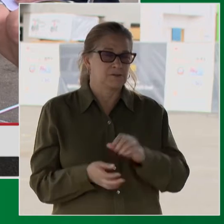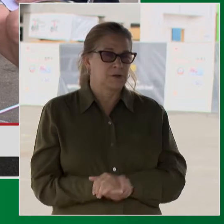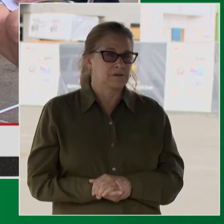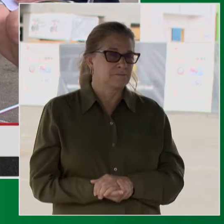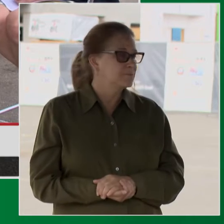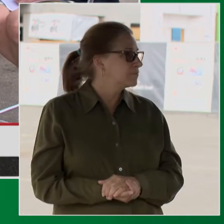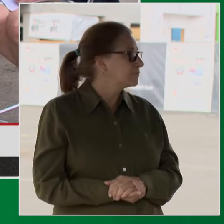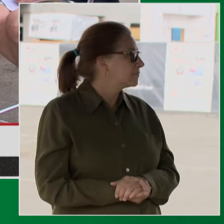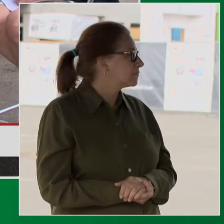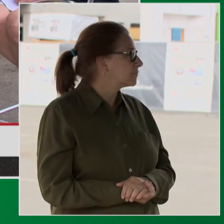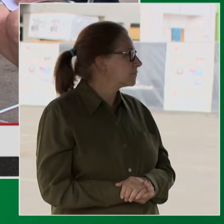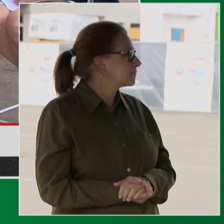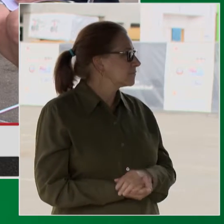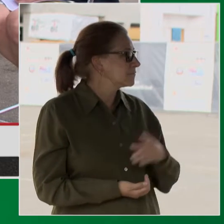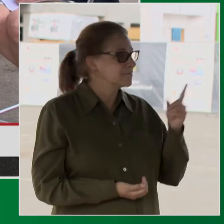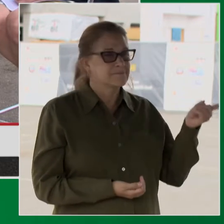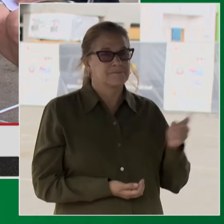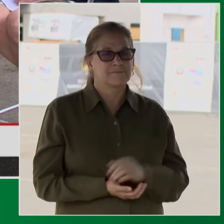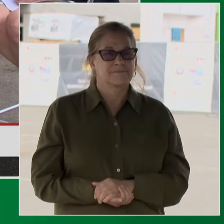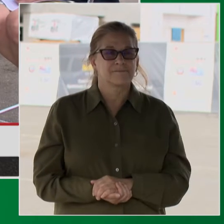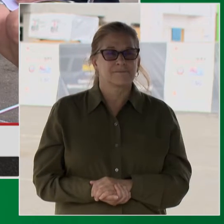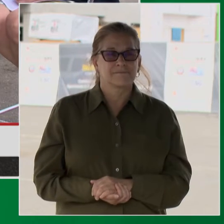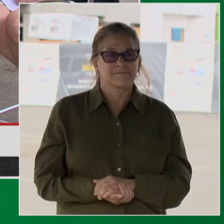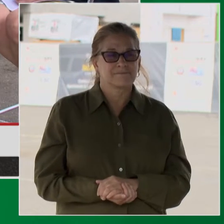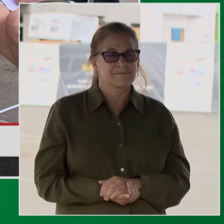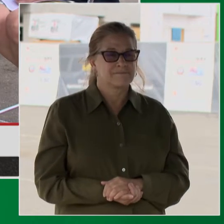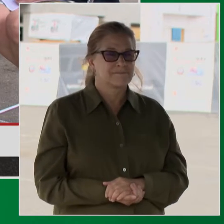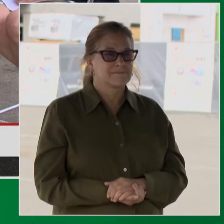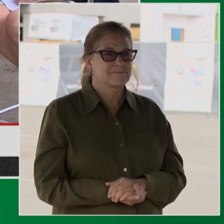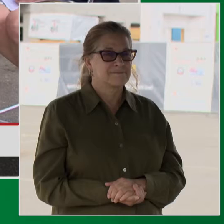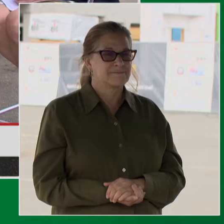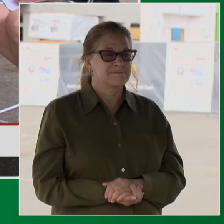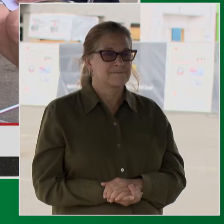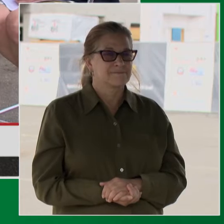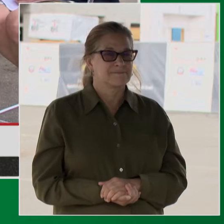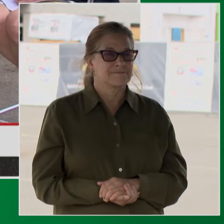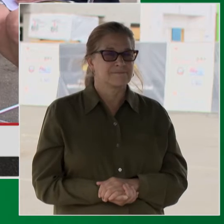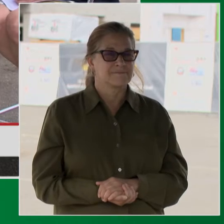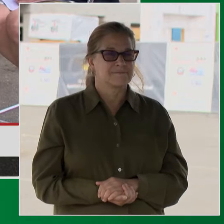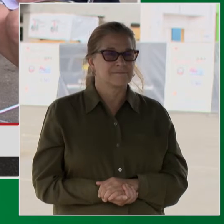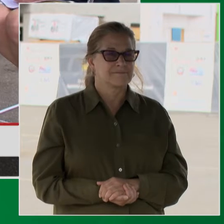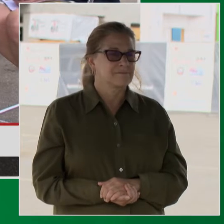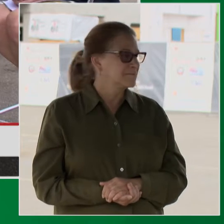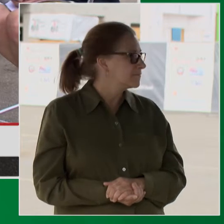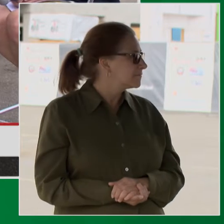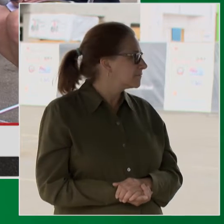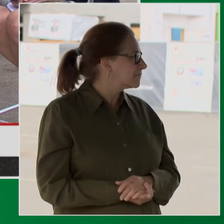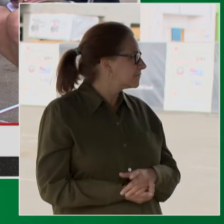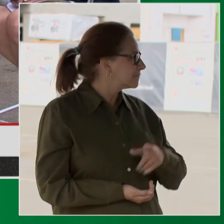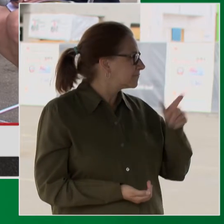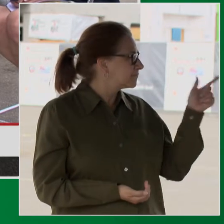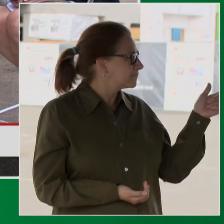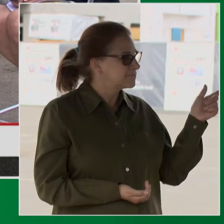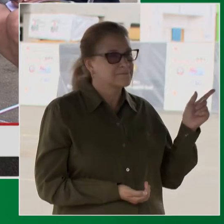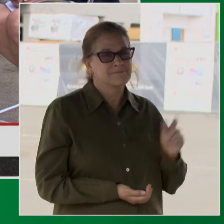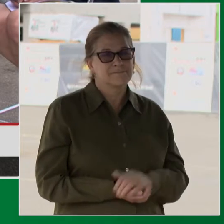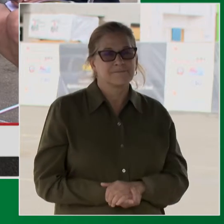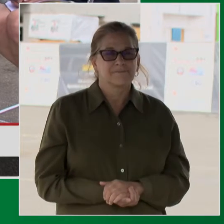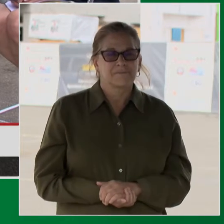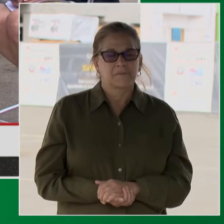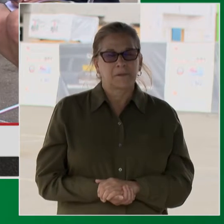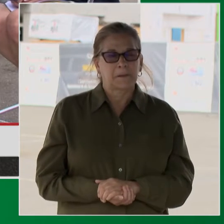So I'm going to kick it to Sarosh to talk Right. 57 million, and then I will jump onto the policy side of that.